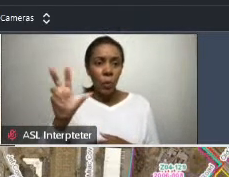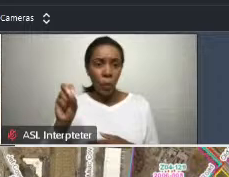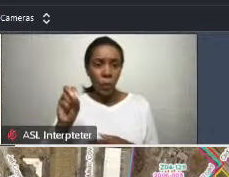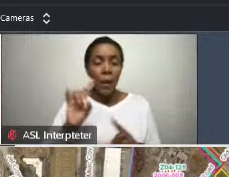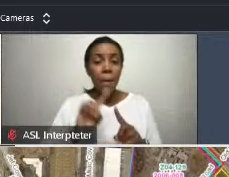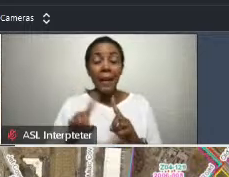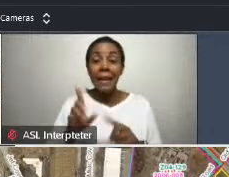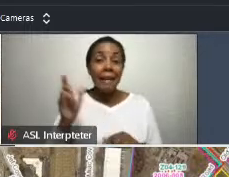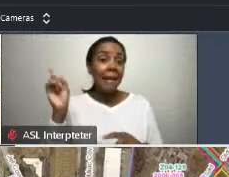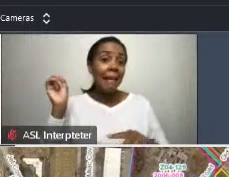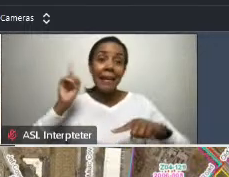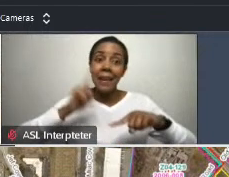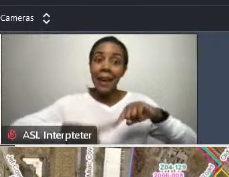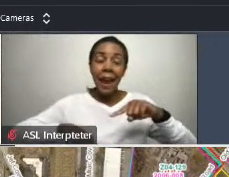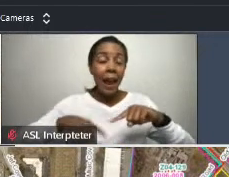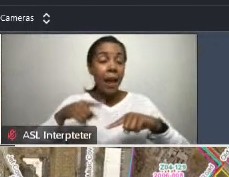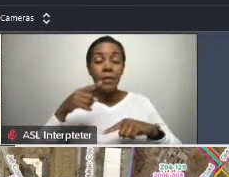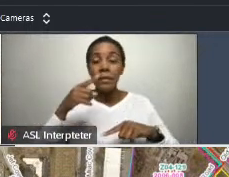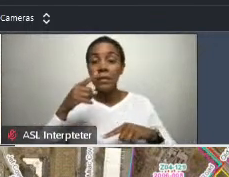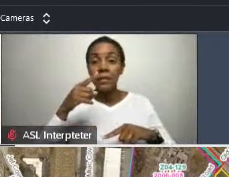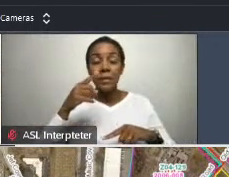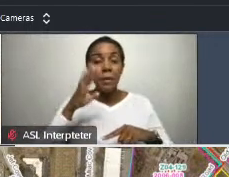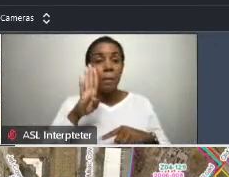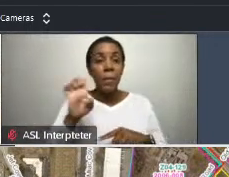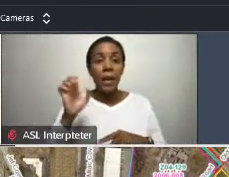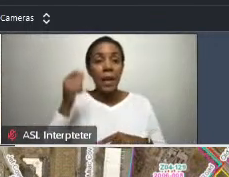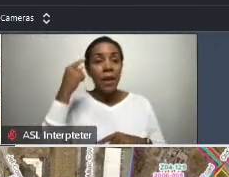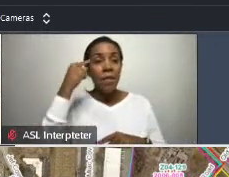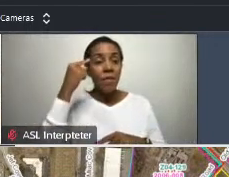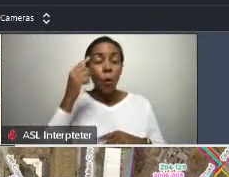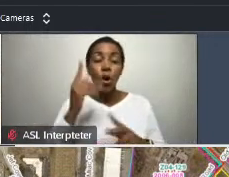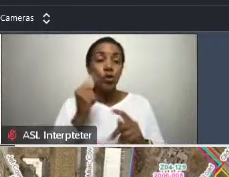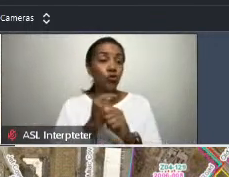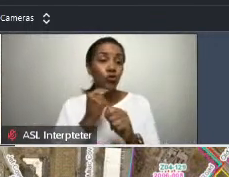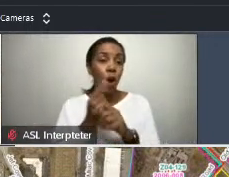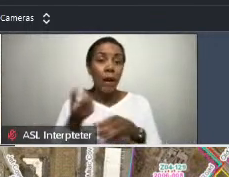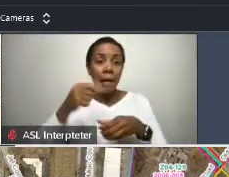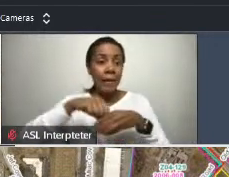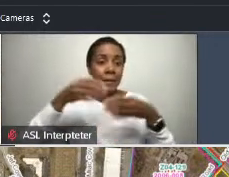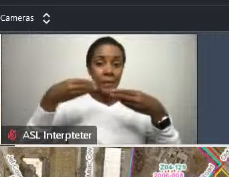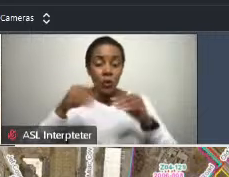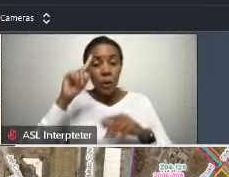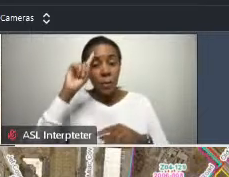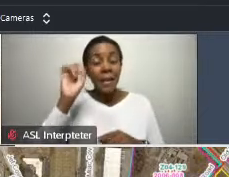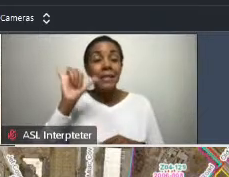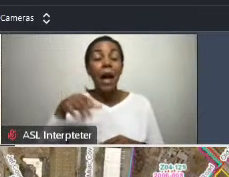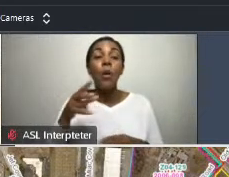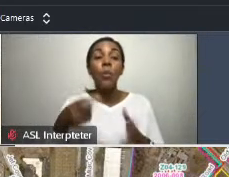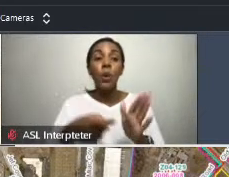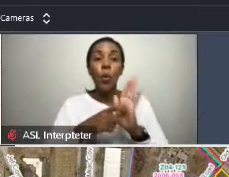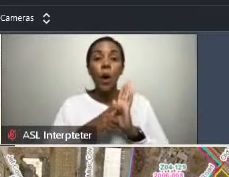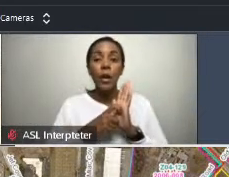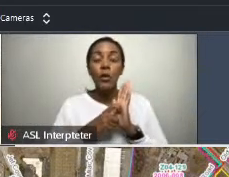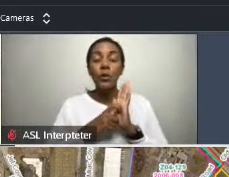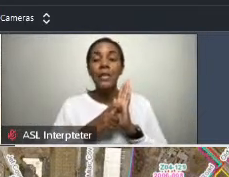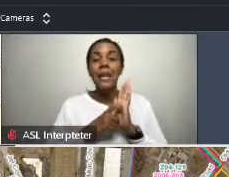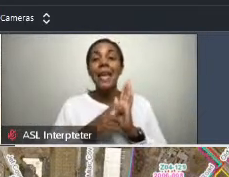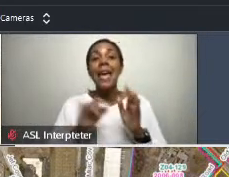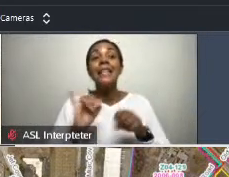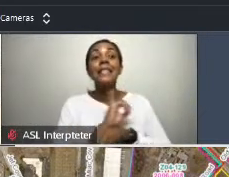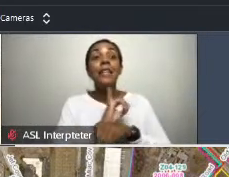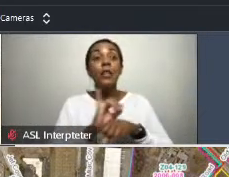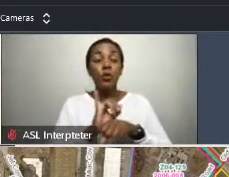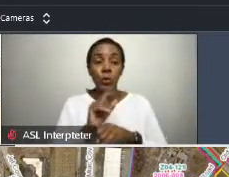it cannot be for a truck, what we call a truck fueling station, because that requires an industrial zoning designation. So if it's